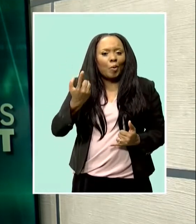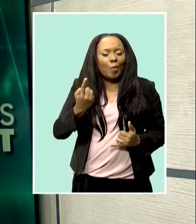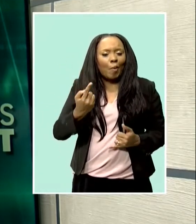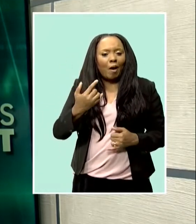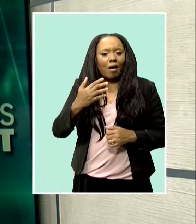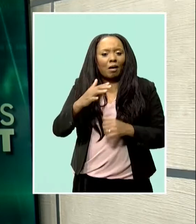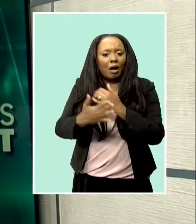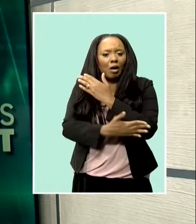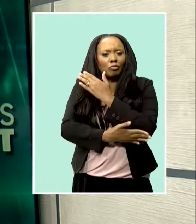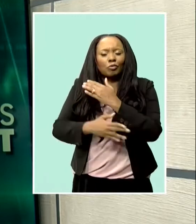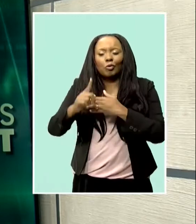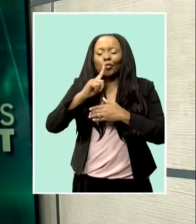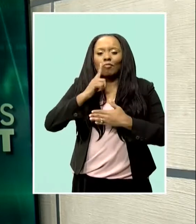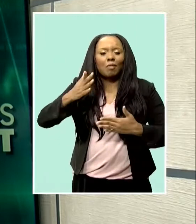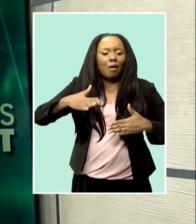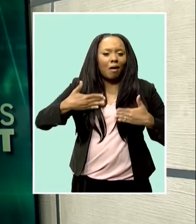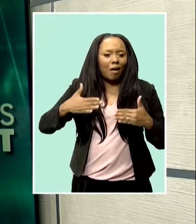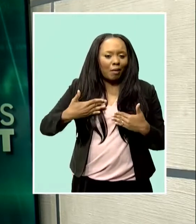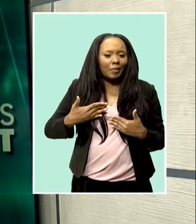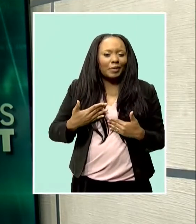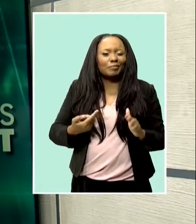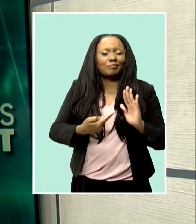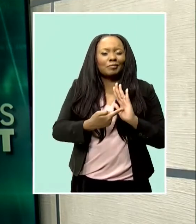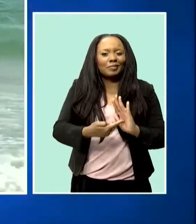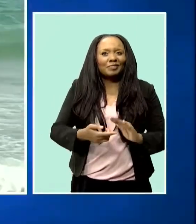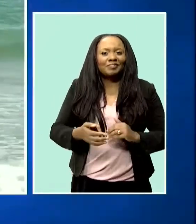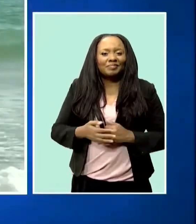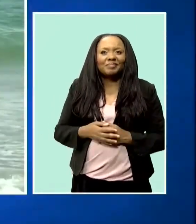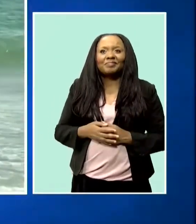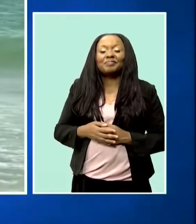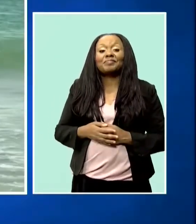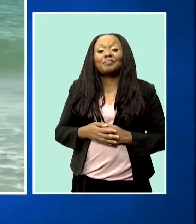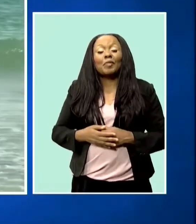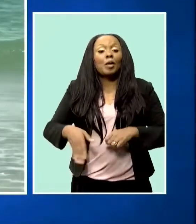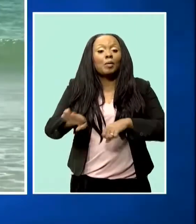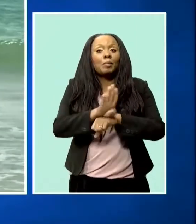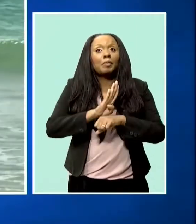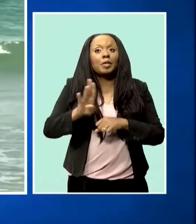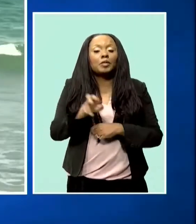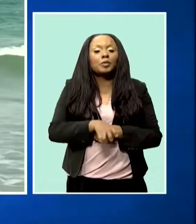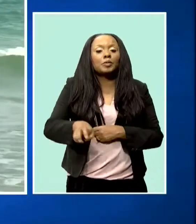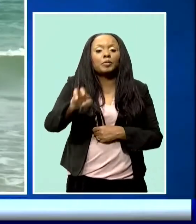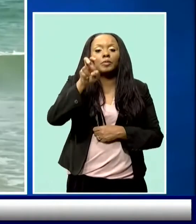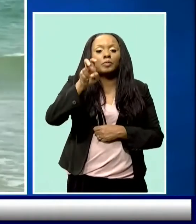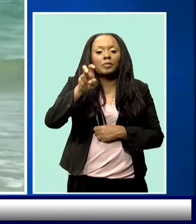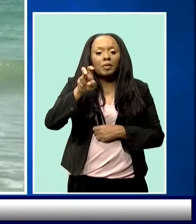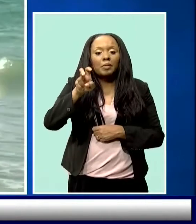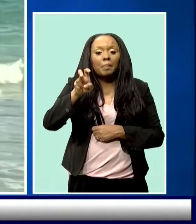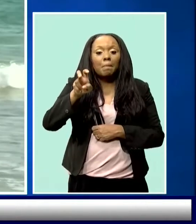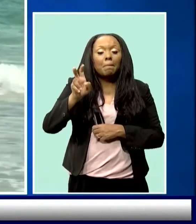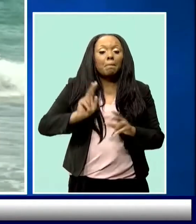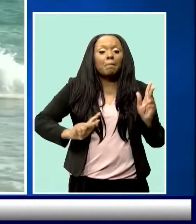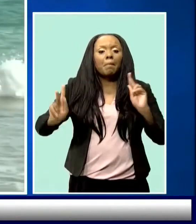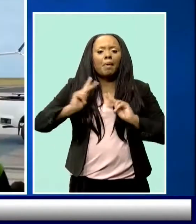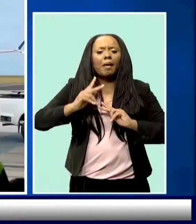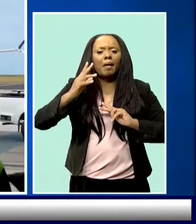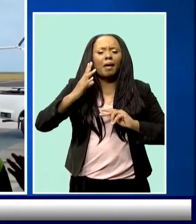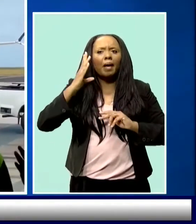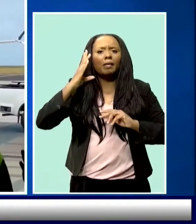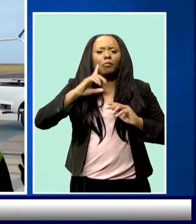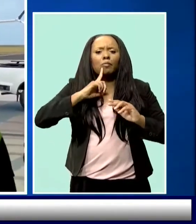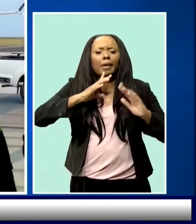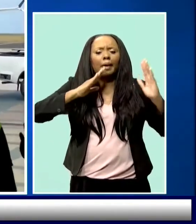markets. Anne-Marie Bailey has that story. Barbados' tourism officials expect major developments in Canada